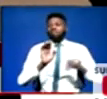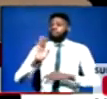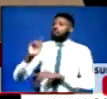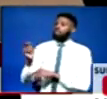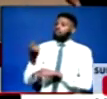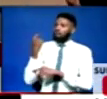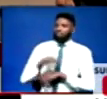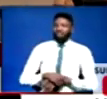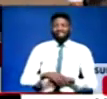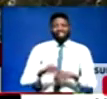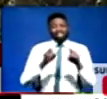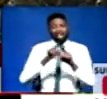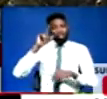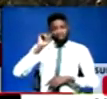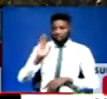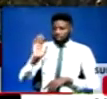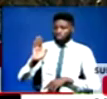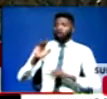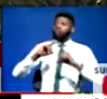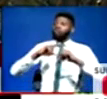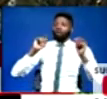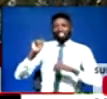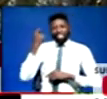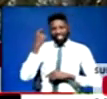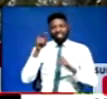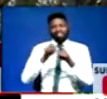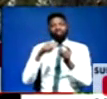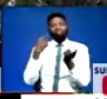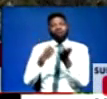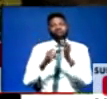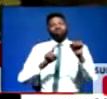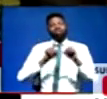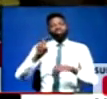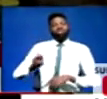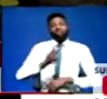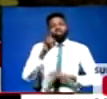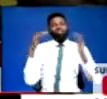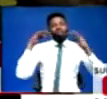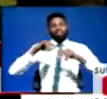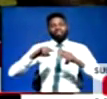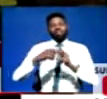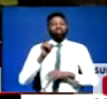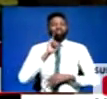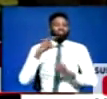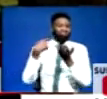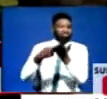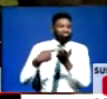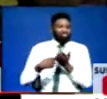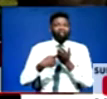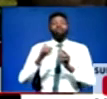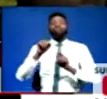effect, Mombasa is set to host the Kenya-Uganda Tourism Conference from tomorrow that will, among others, discuss tourism products